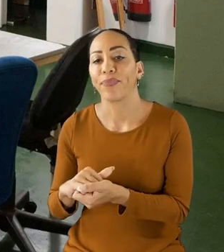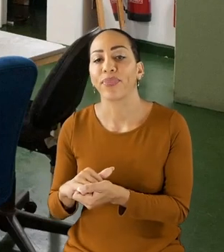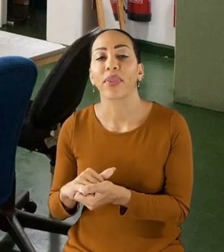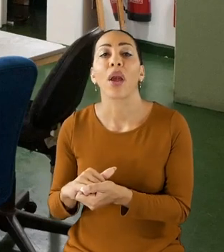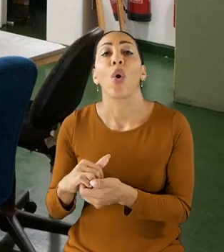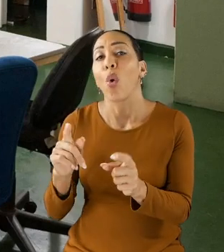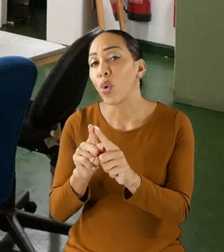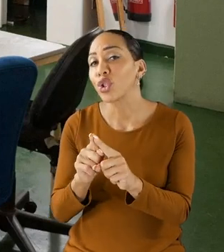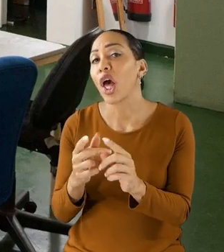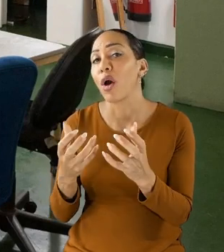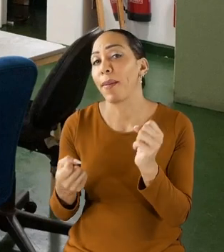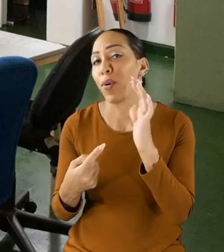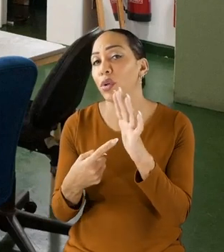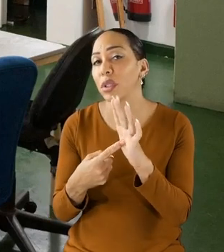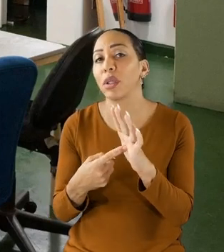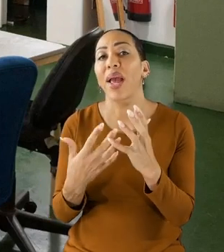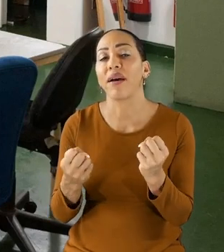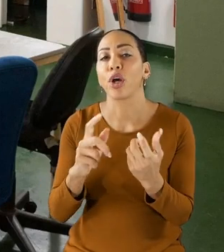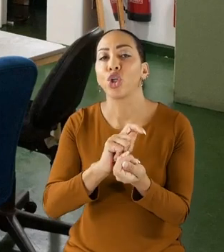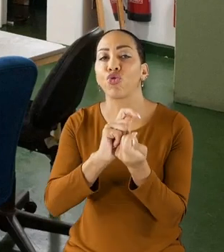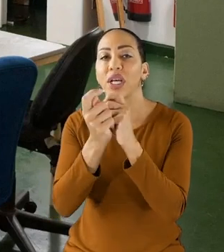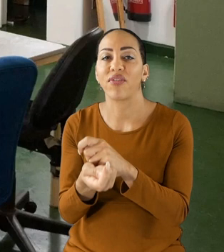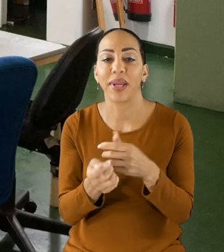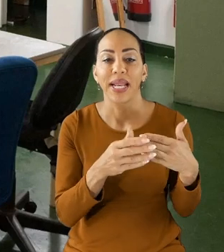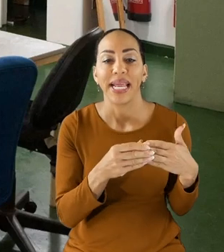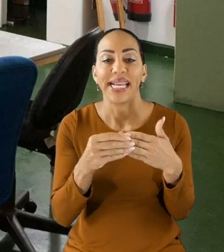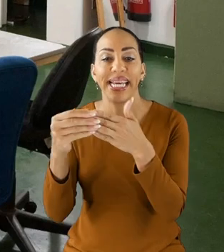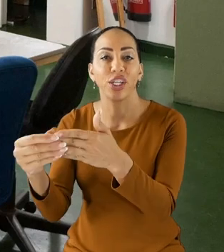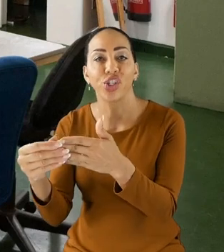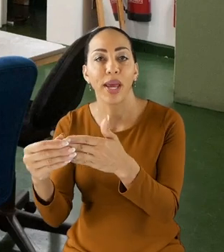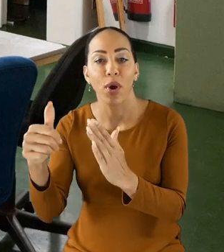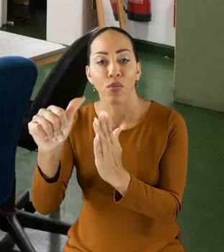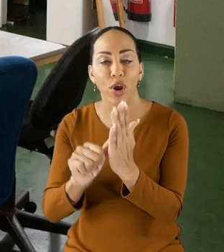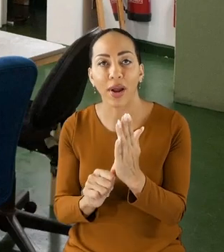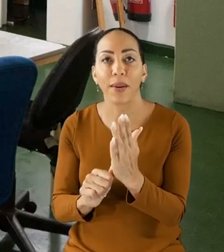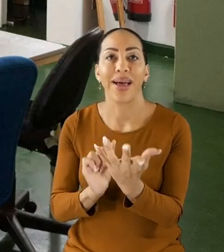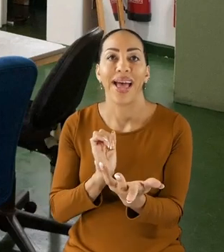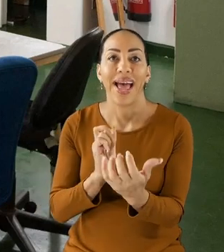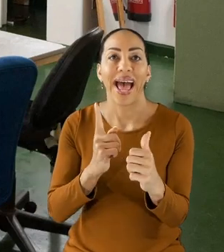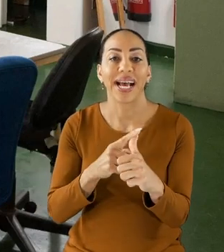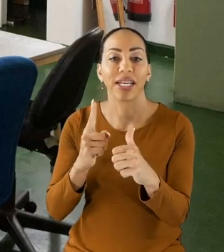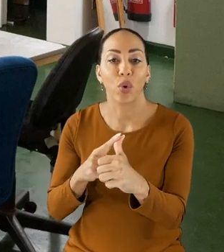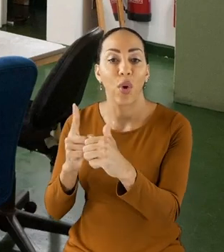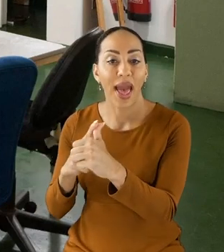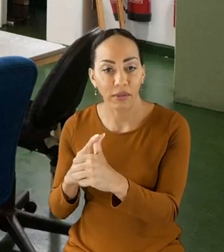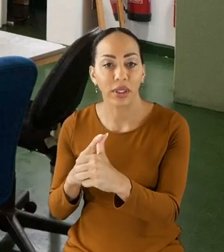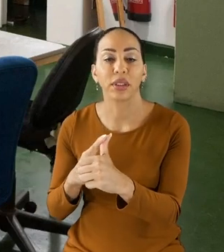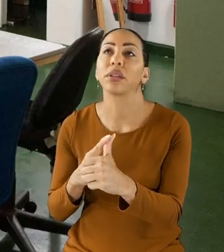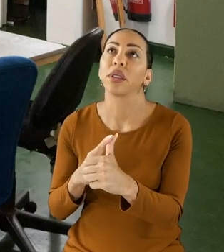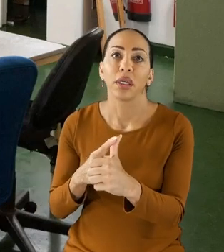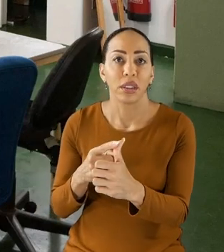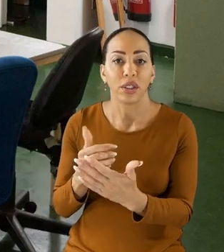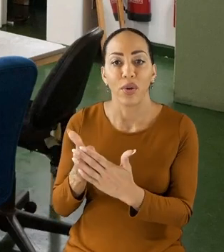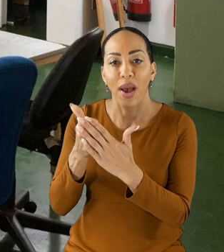to mention the Transforming Leadership Programme, where we worked with Access All Areas Theatre Company to support learning disabled and neurodivergent